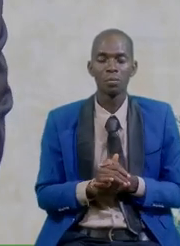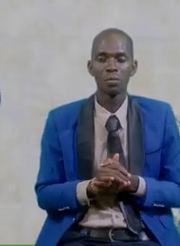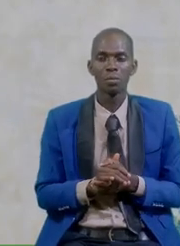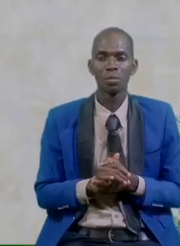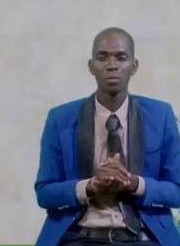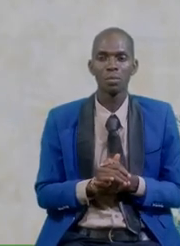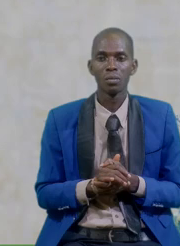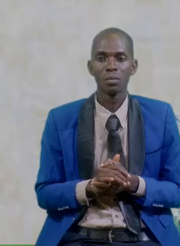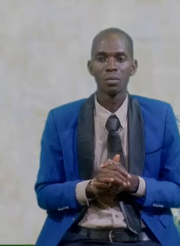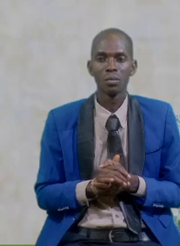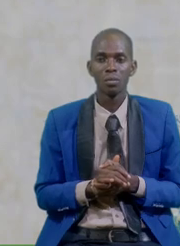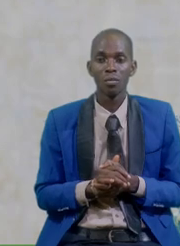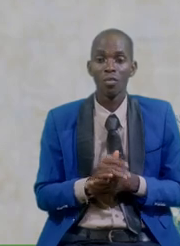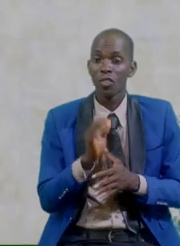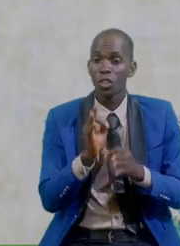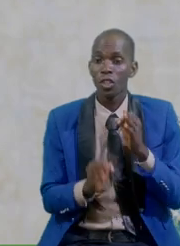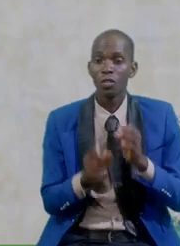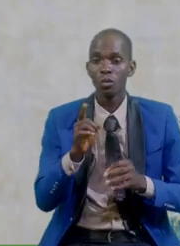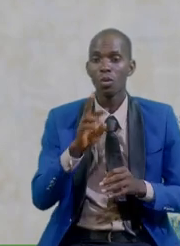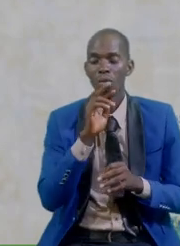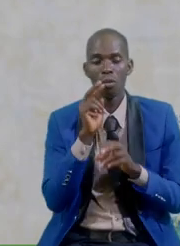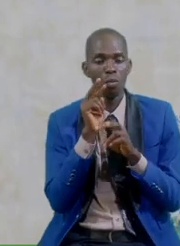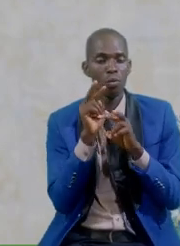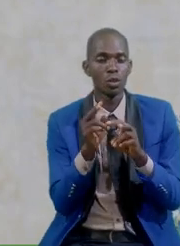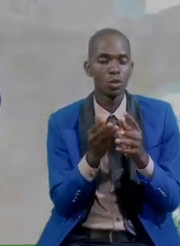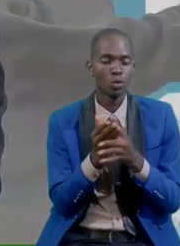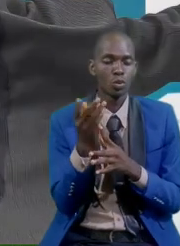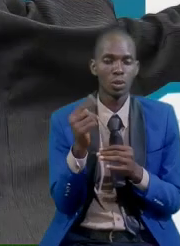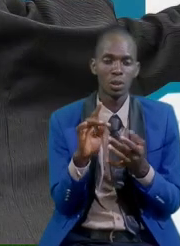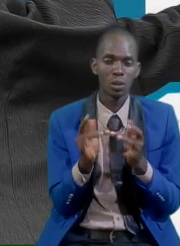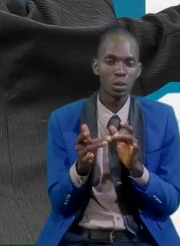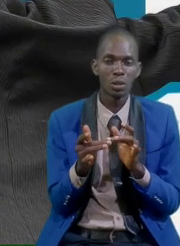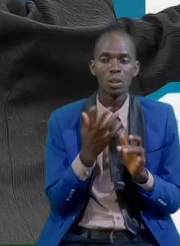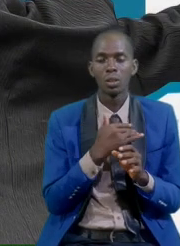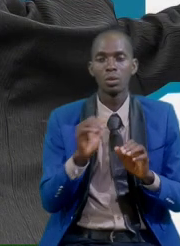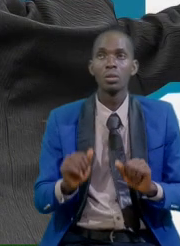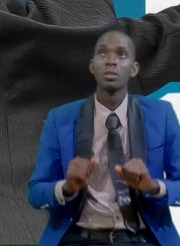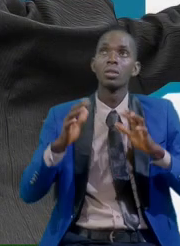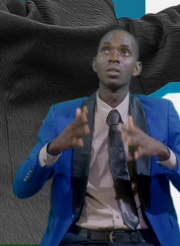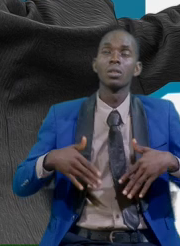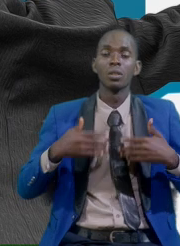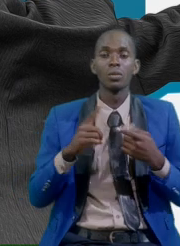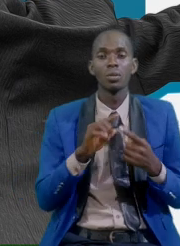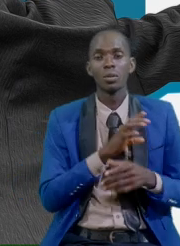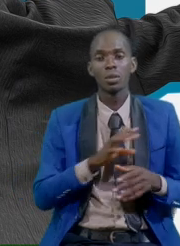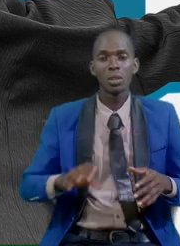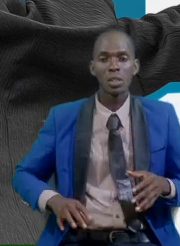you are watching online and you gave your life to Christ, there is a